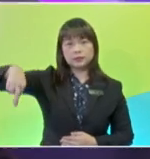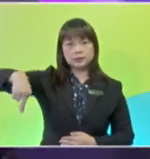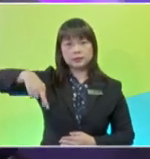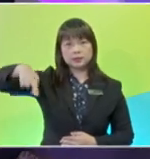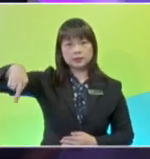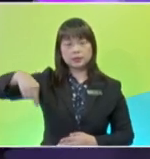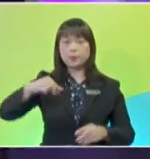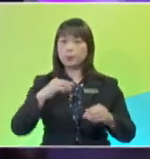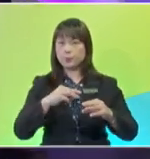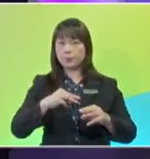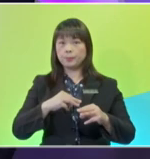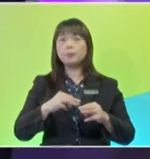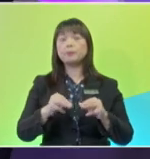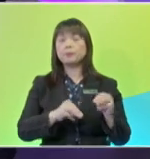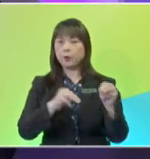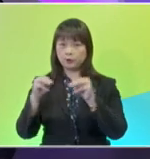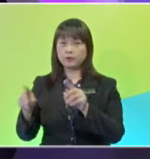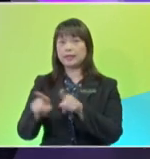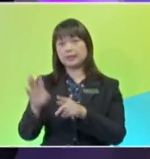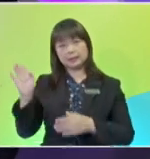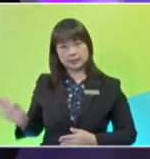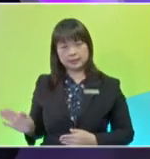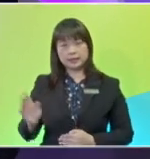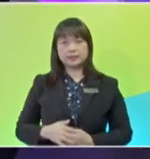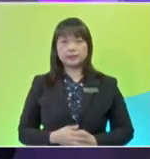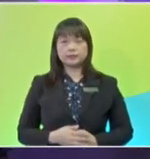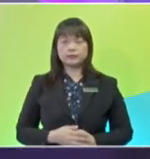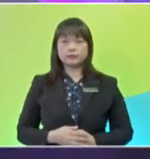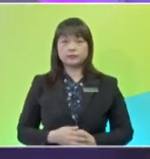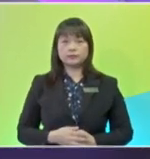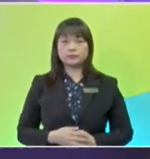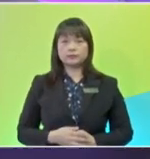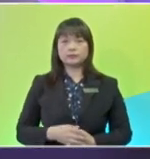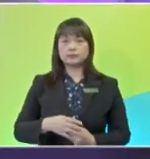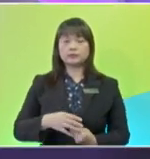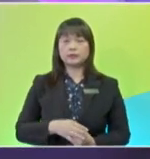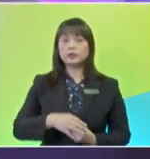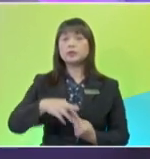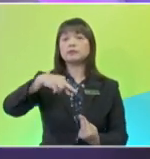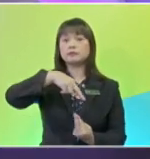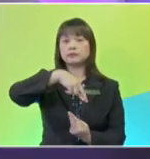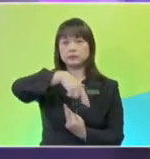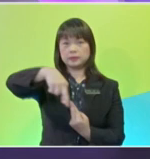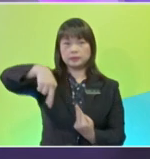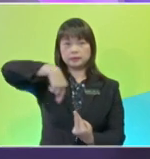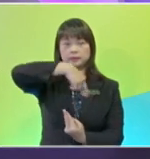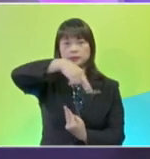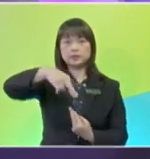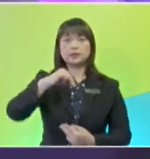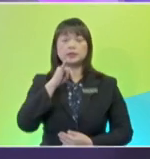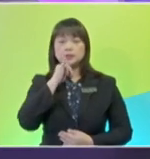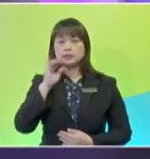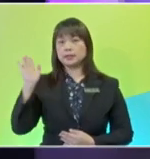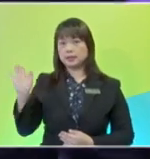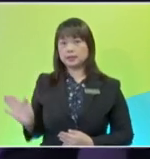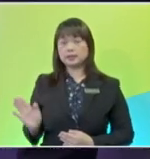move on its own axis. Uh-huh. Whereas revolution, you're going to circle around the